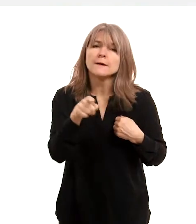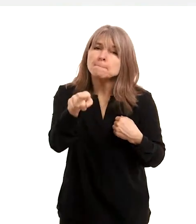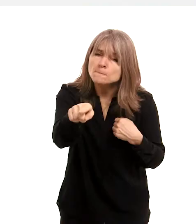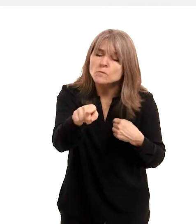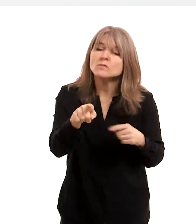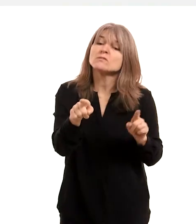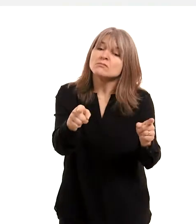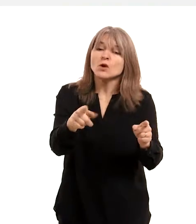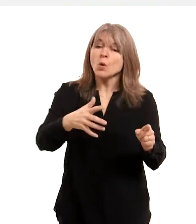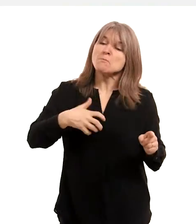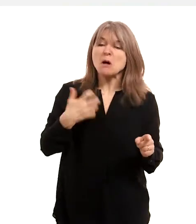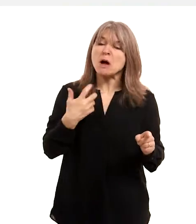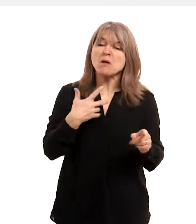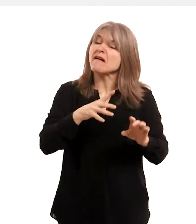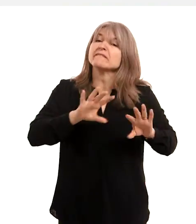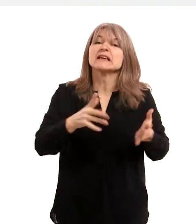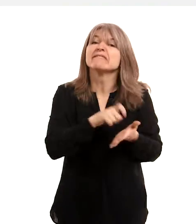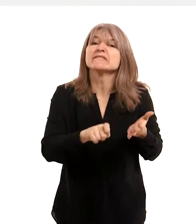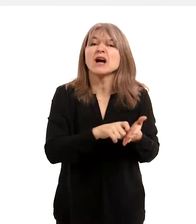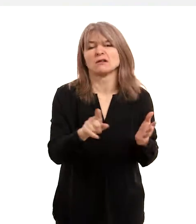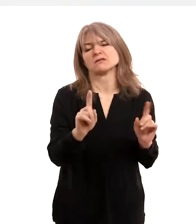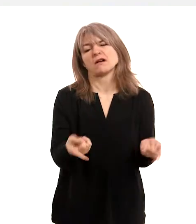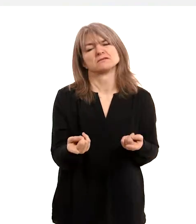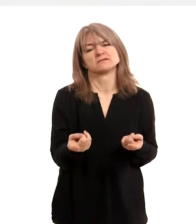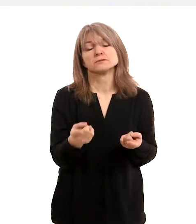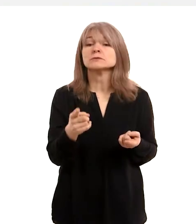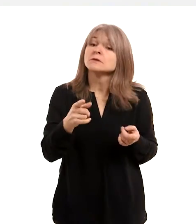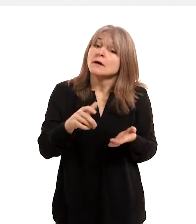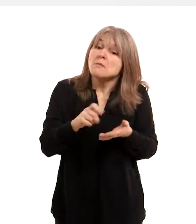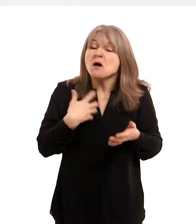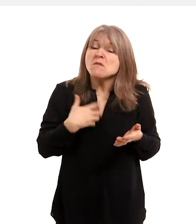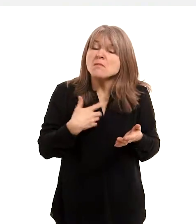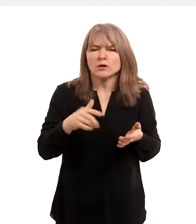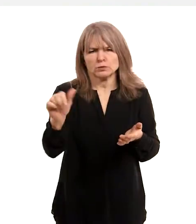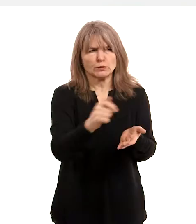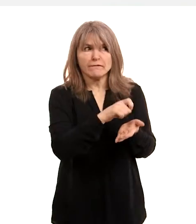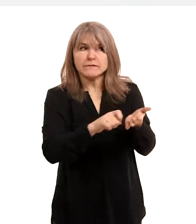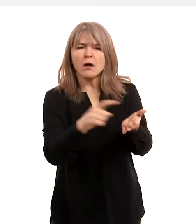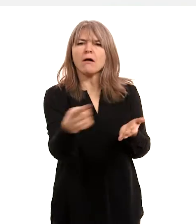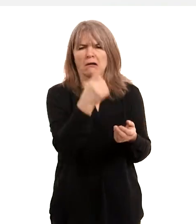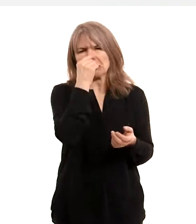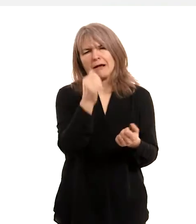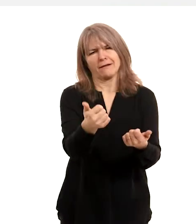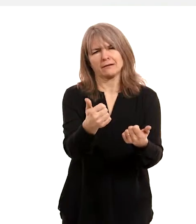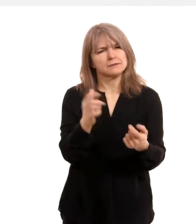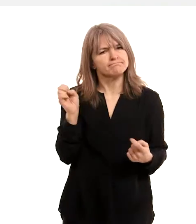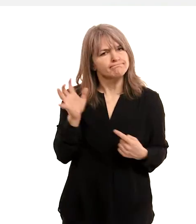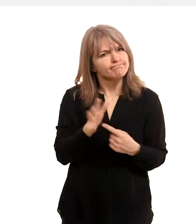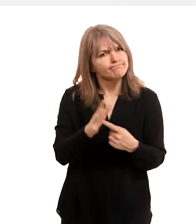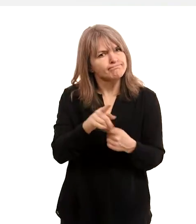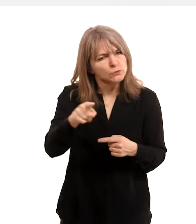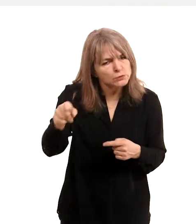And I like moaning as much as everybody, I suppose. So it is absolutely essential that